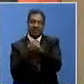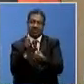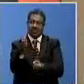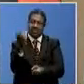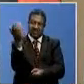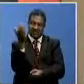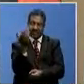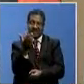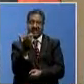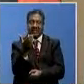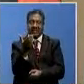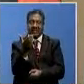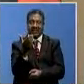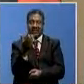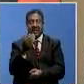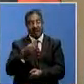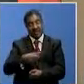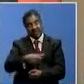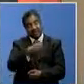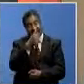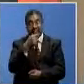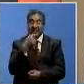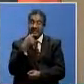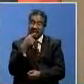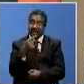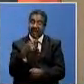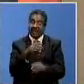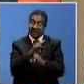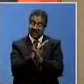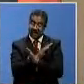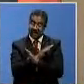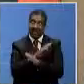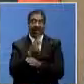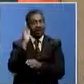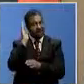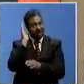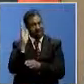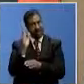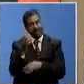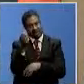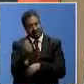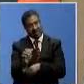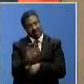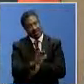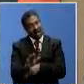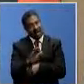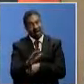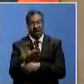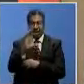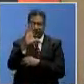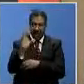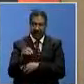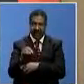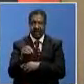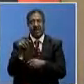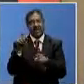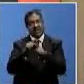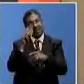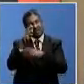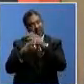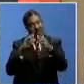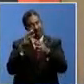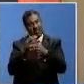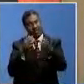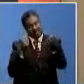The president has further committed Zambia to regional, continental and international solidarity in calling